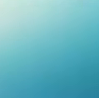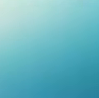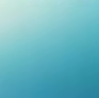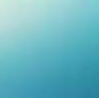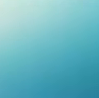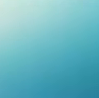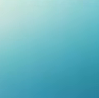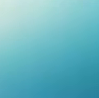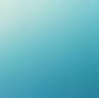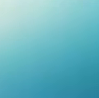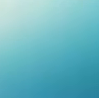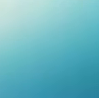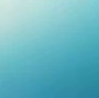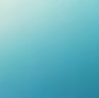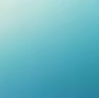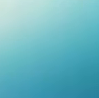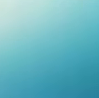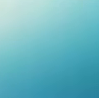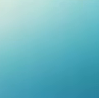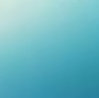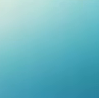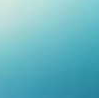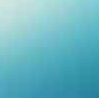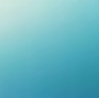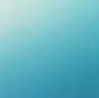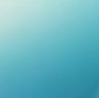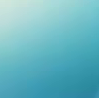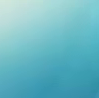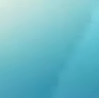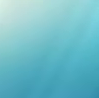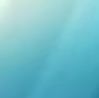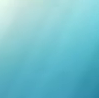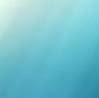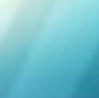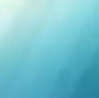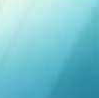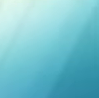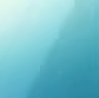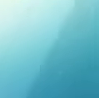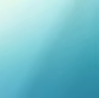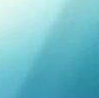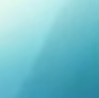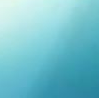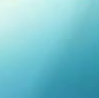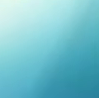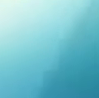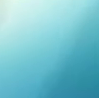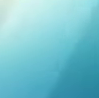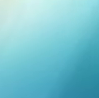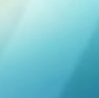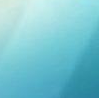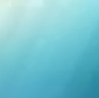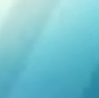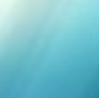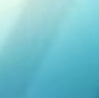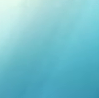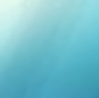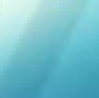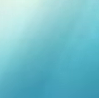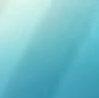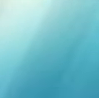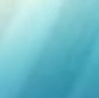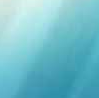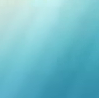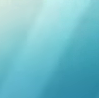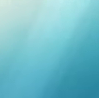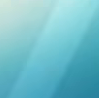to disinfect masks to be reusable forat least four times. Also, he inspected